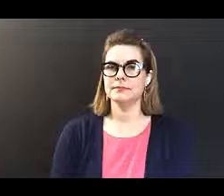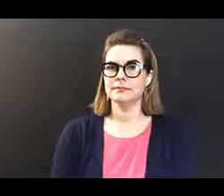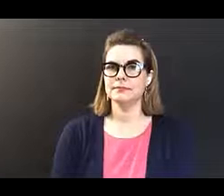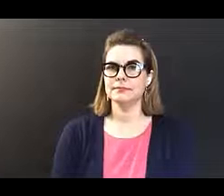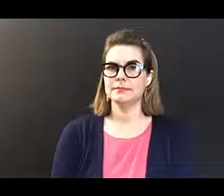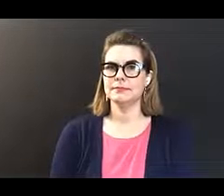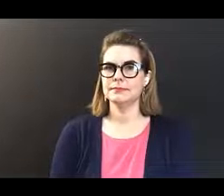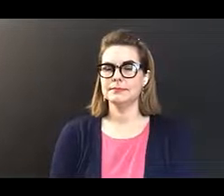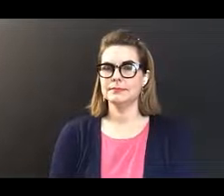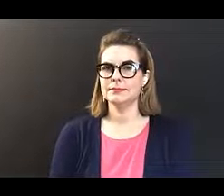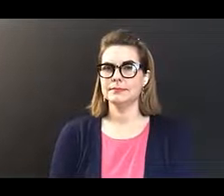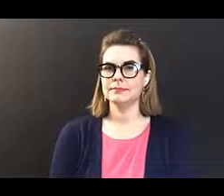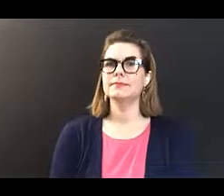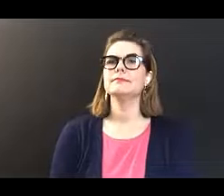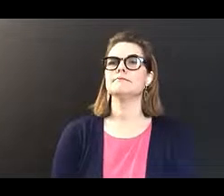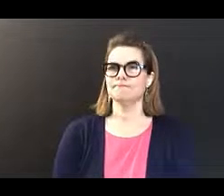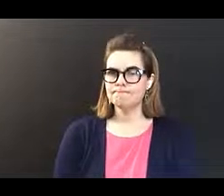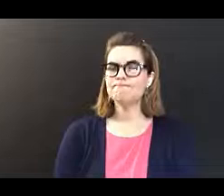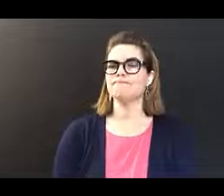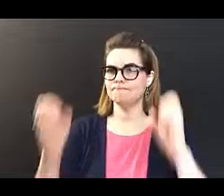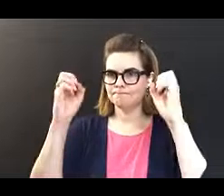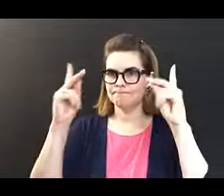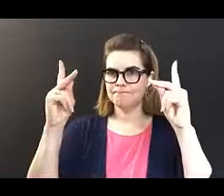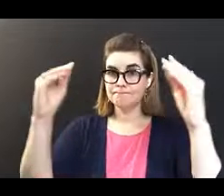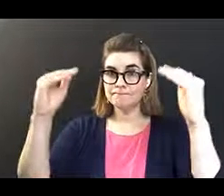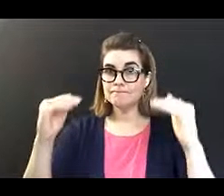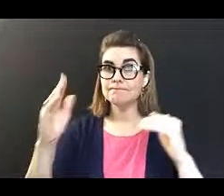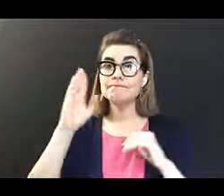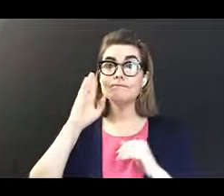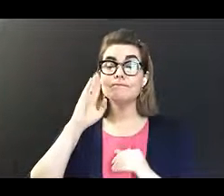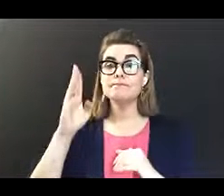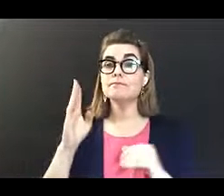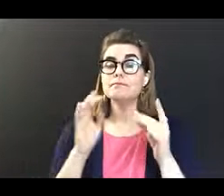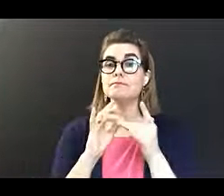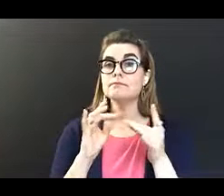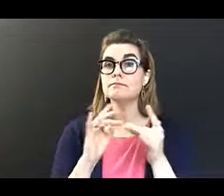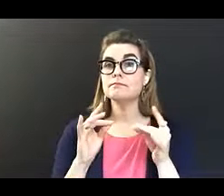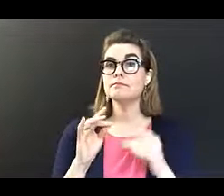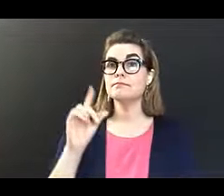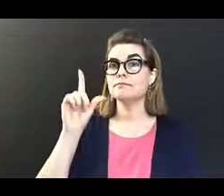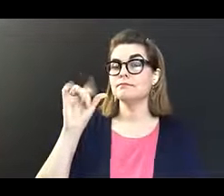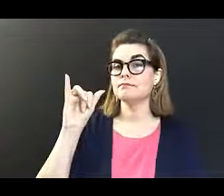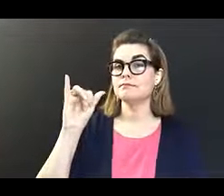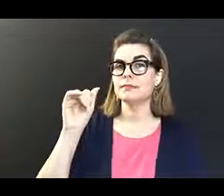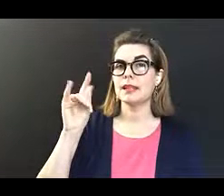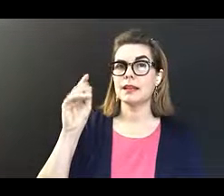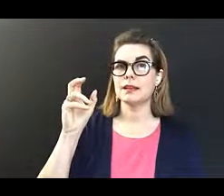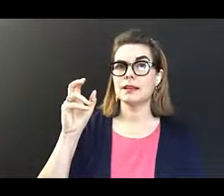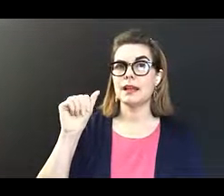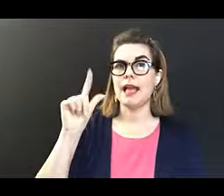And Alyssa. Now we are going to move on to Ally Action from